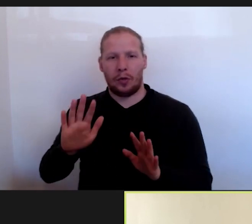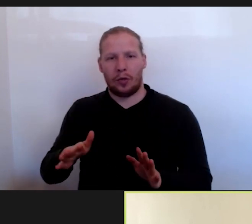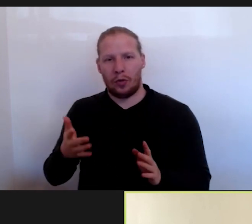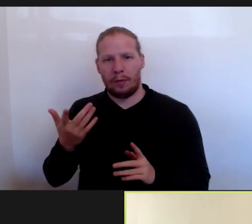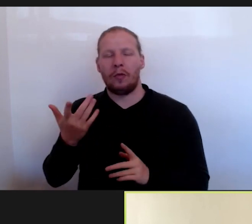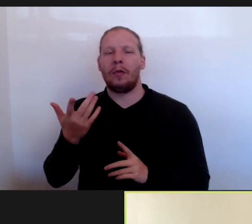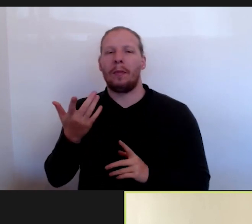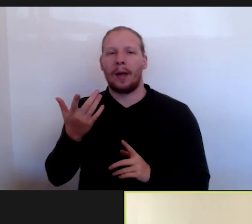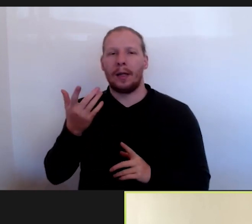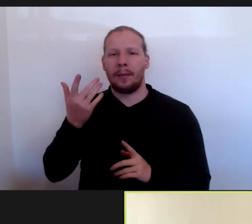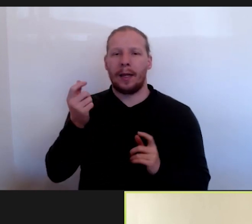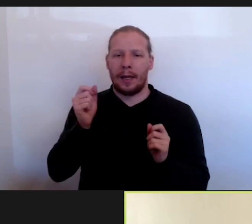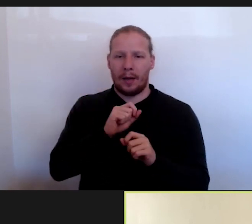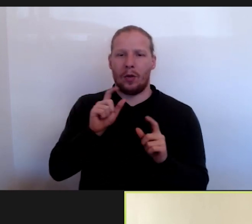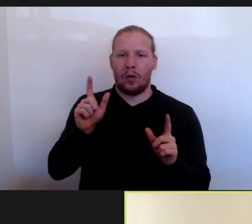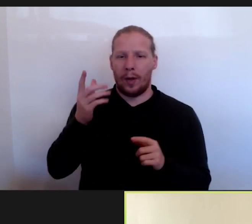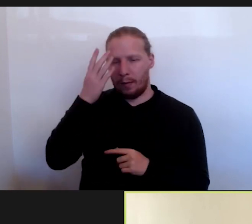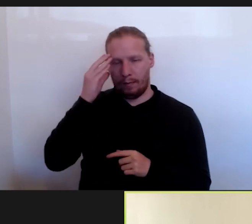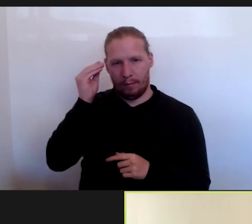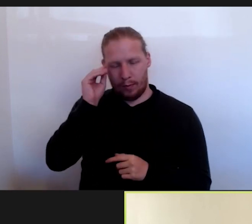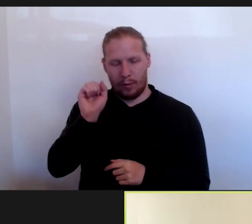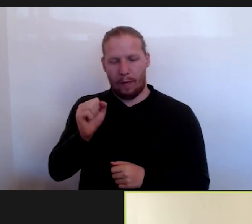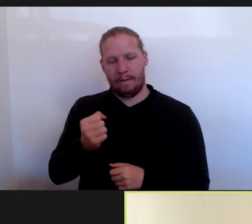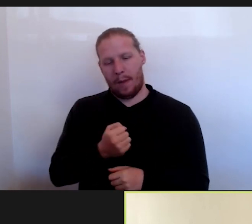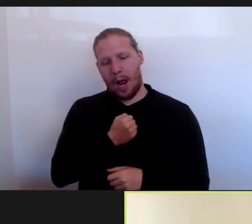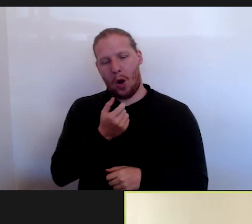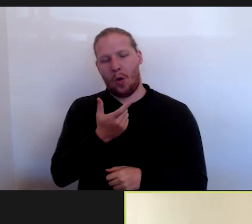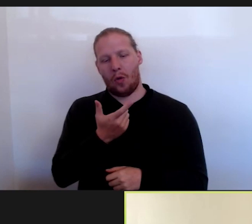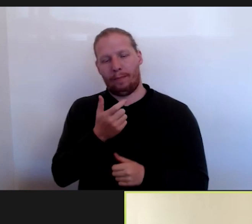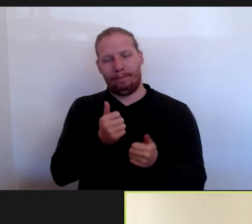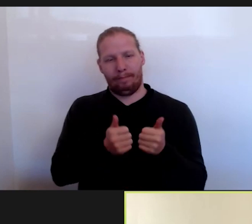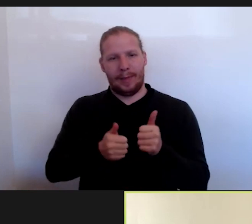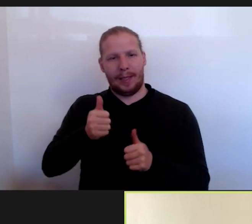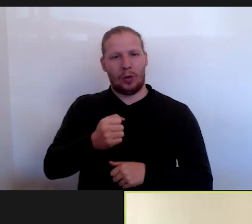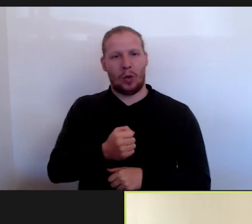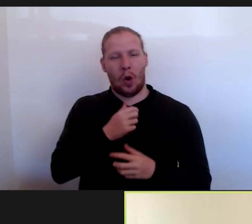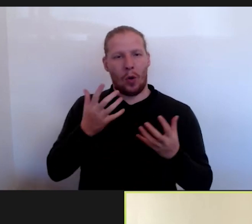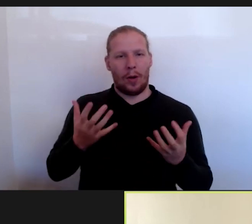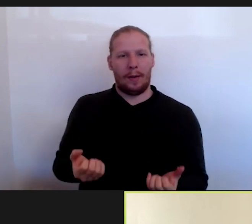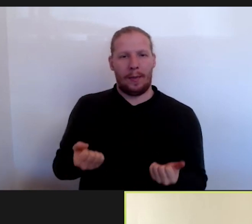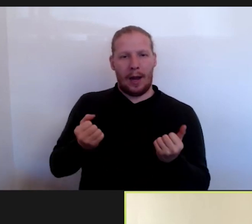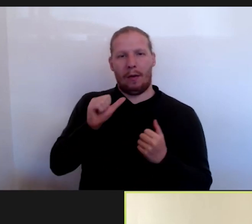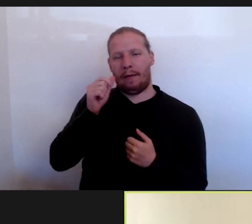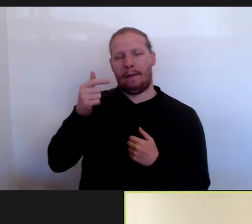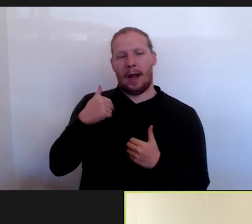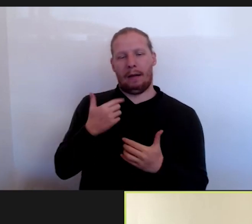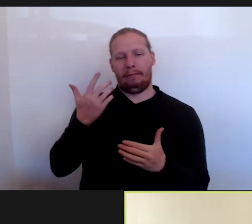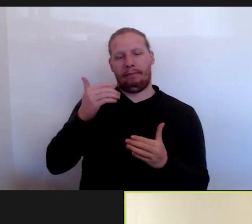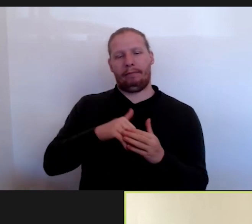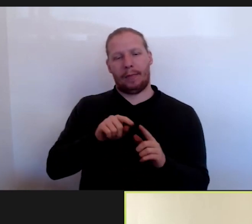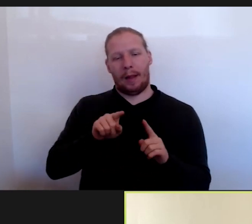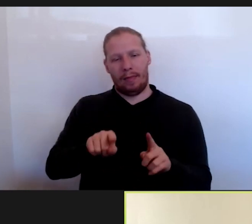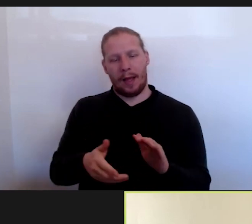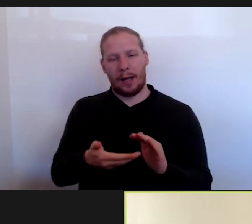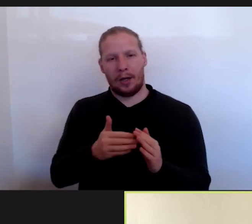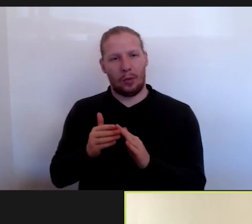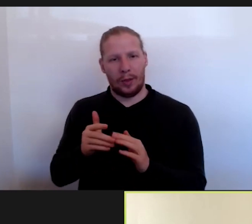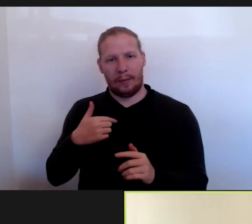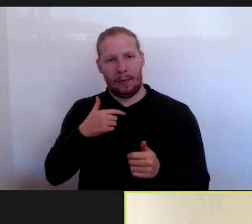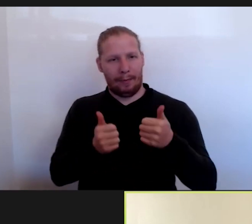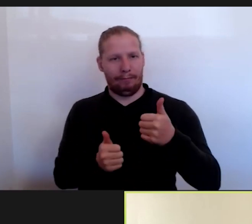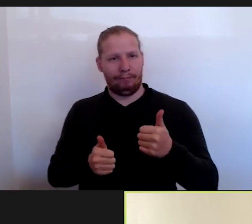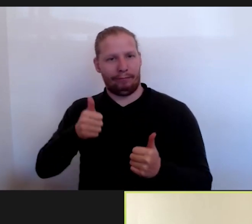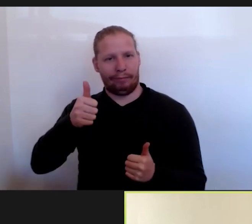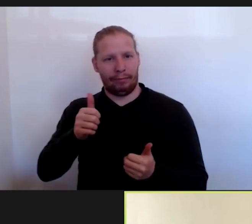and your power? Are you decentralizing that? Are you going there with that power? Then the community already have that mentality, is that, oh,